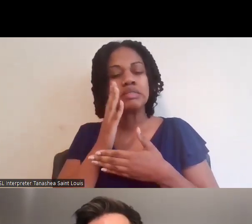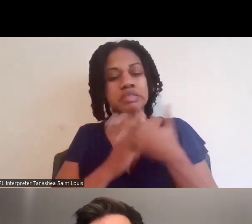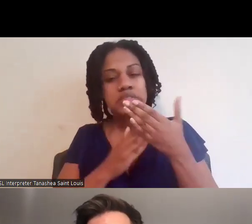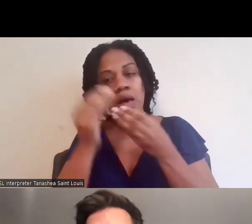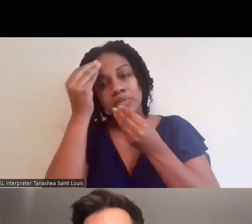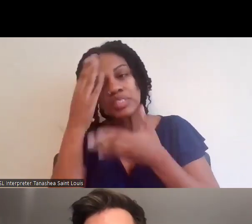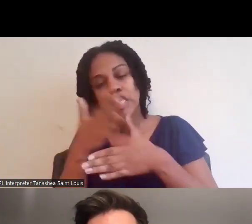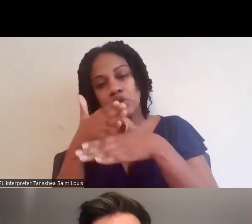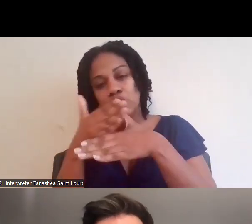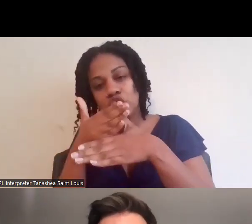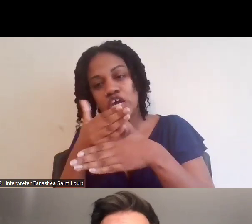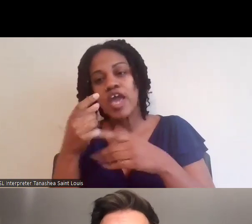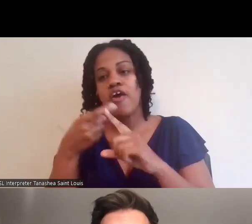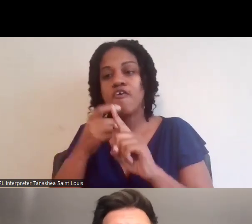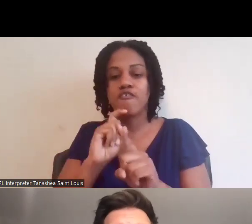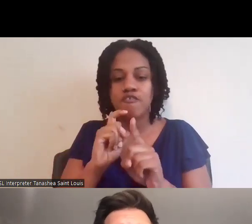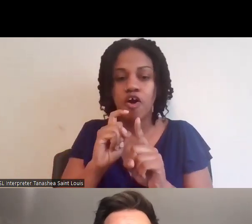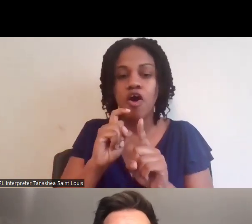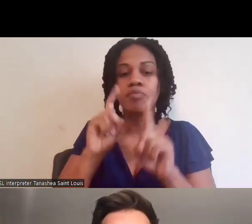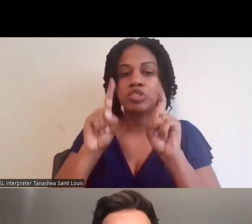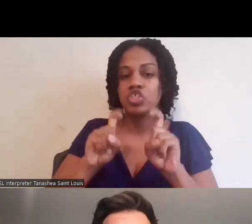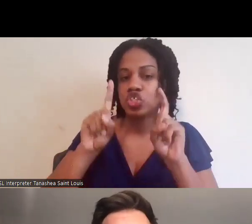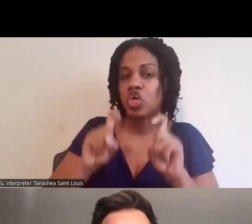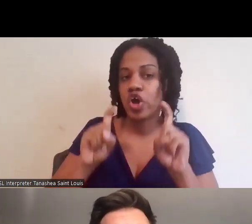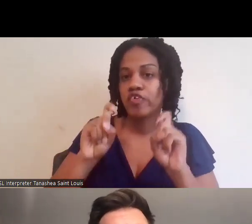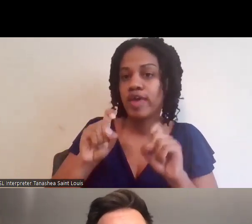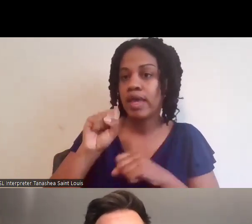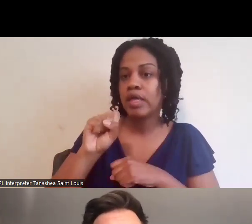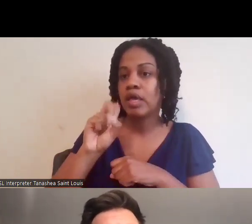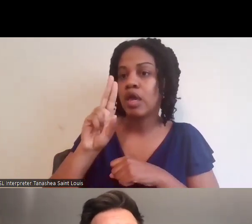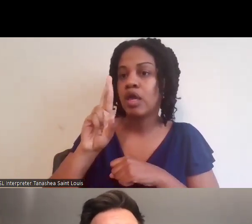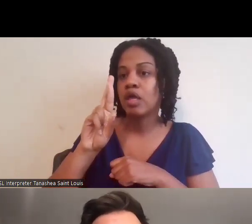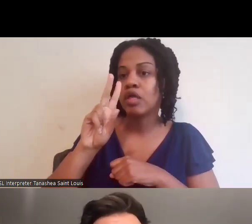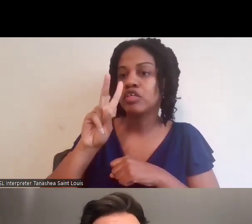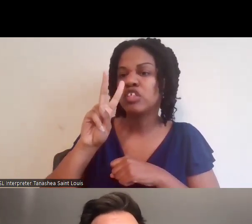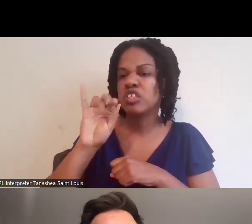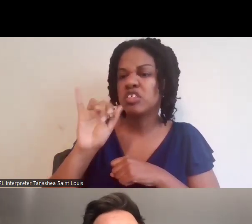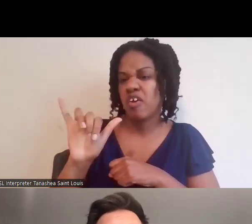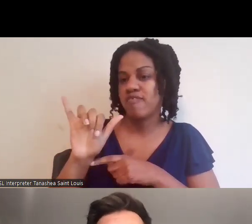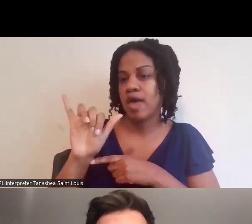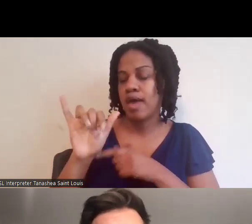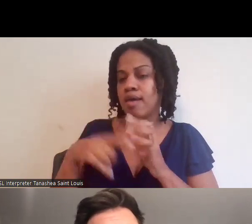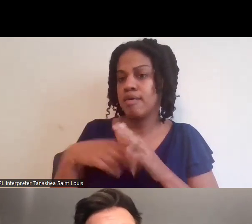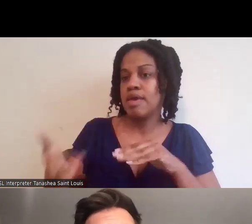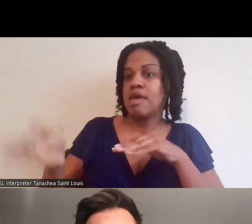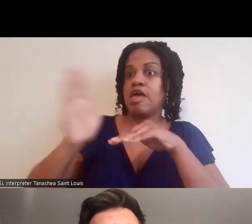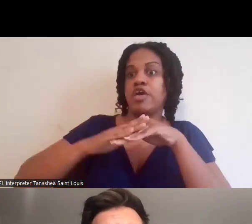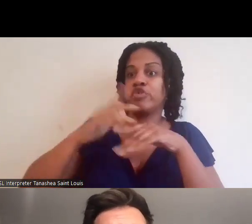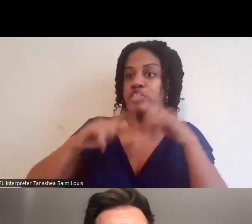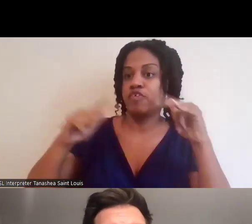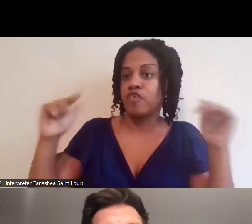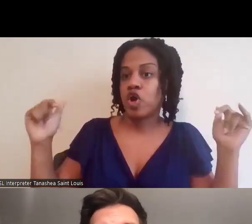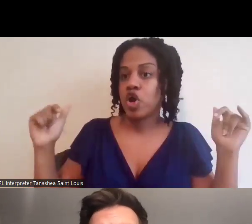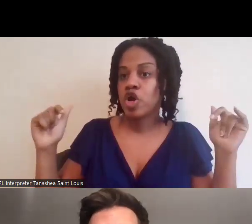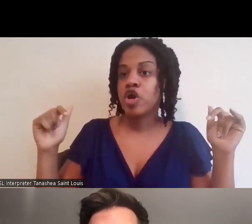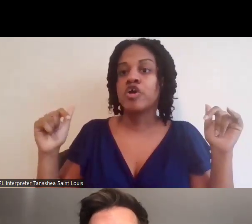is some data from the CASOA survey that just demonstrates really some of these increasing diversity and widening